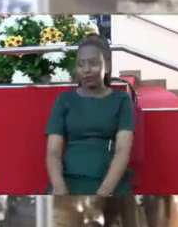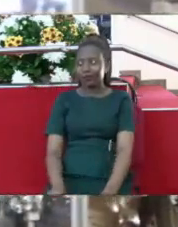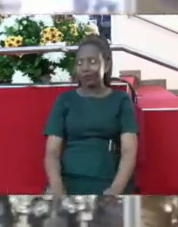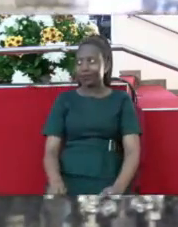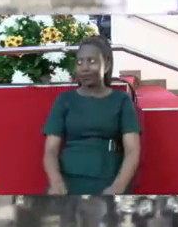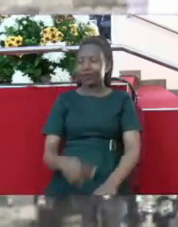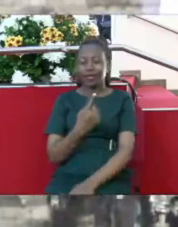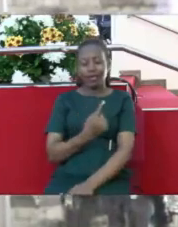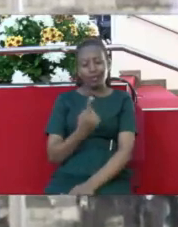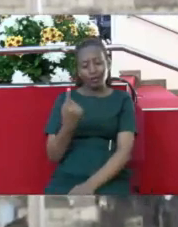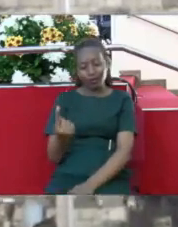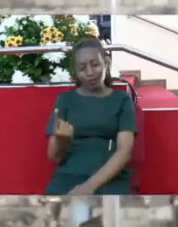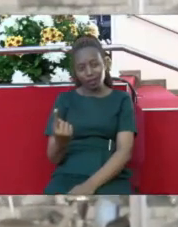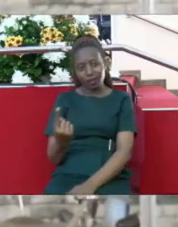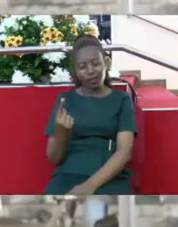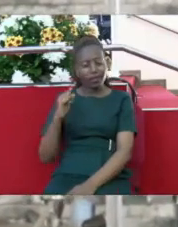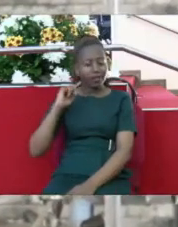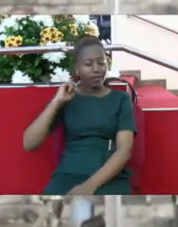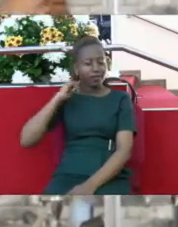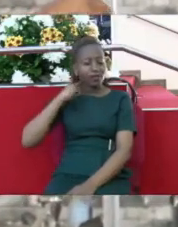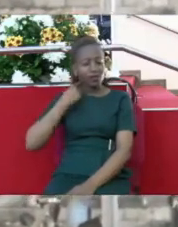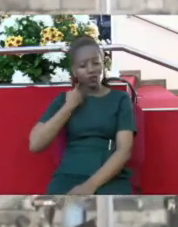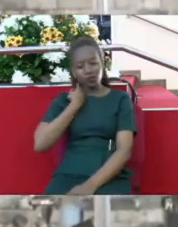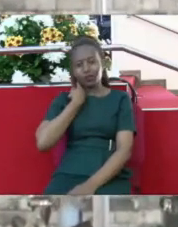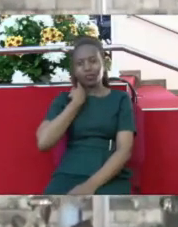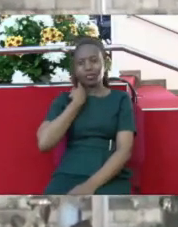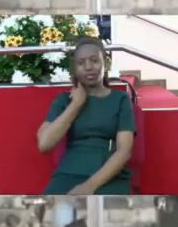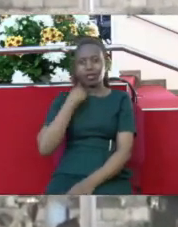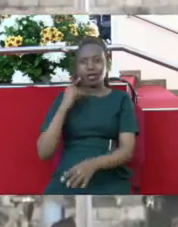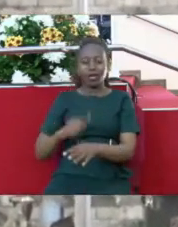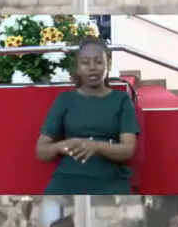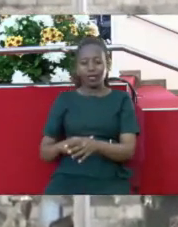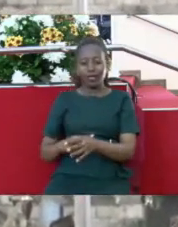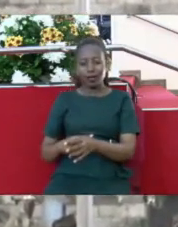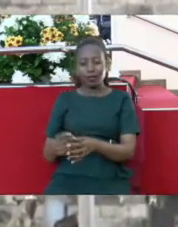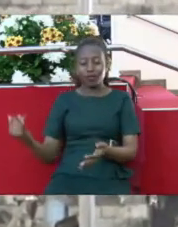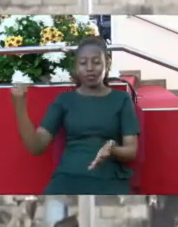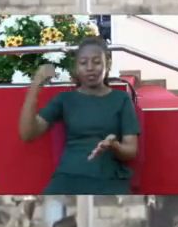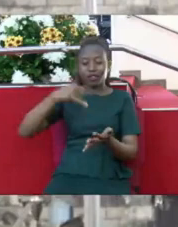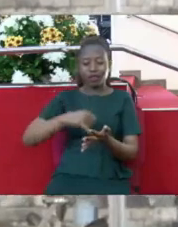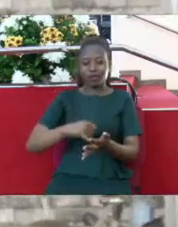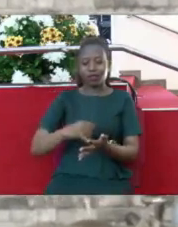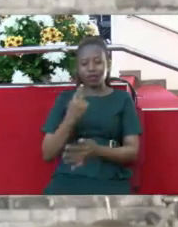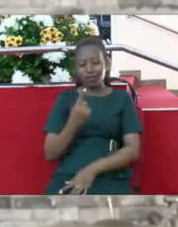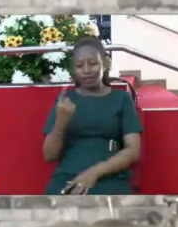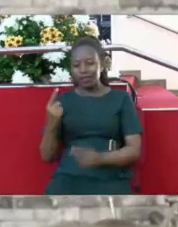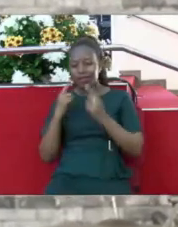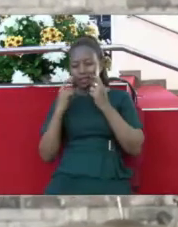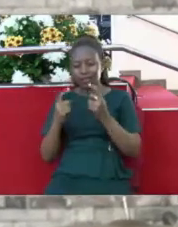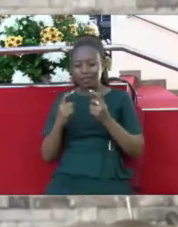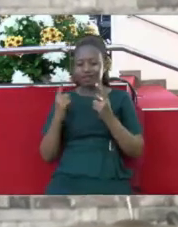Kila mmoja. It's sweet when we are indulging in it. Kila dhambi iko na utamu wake. But the bitterness of